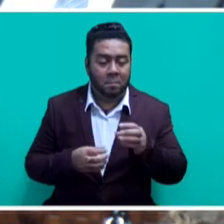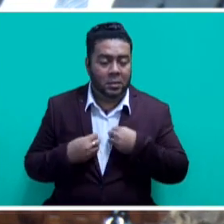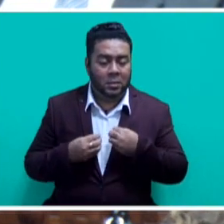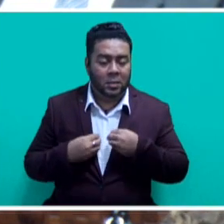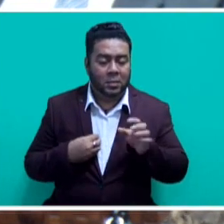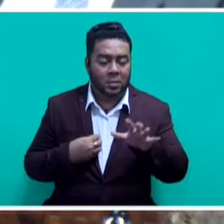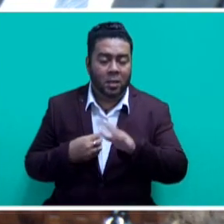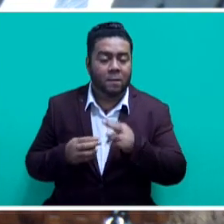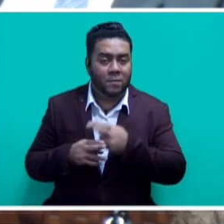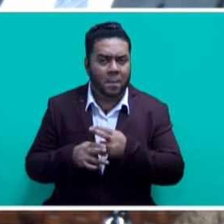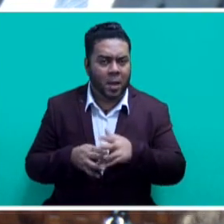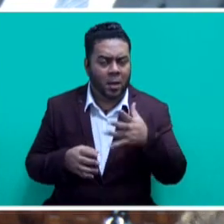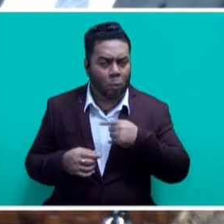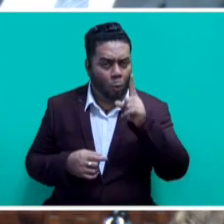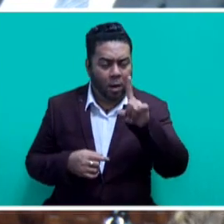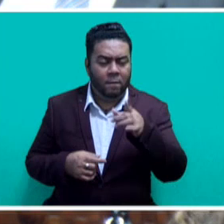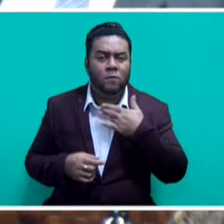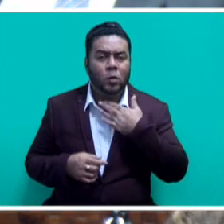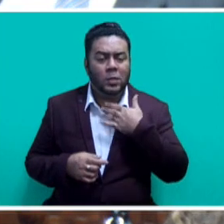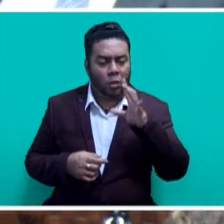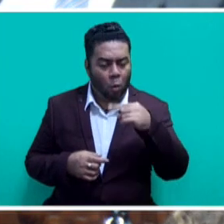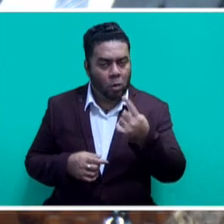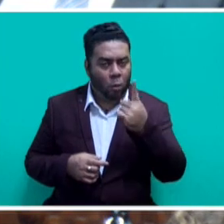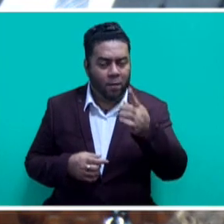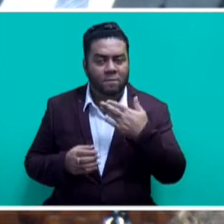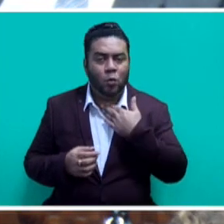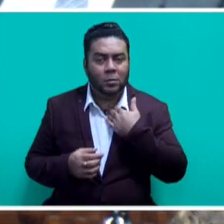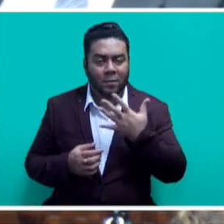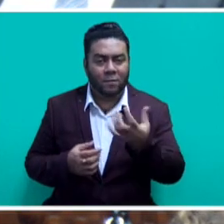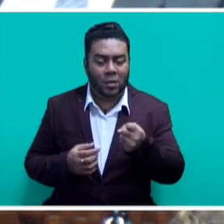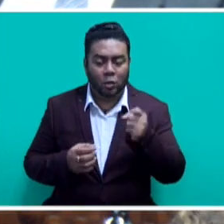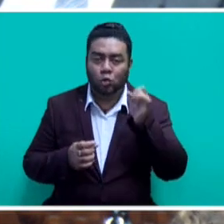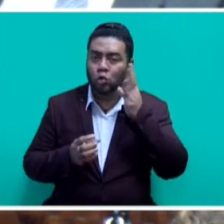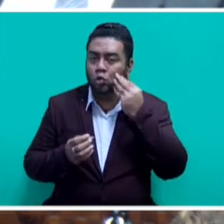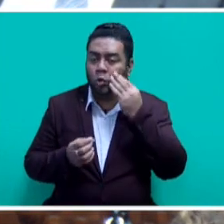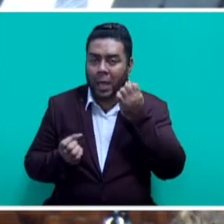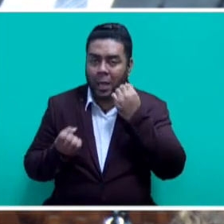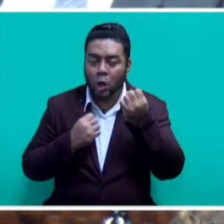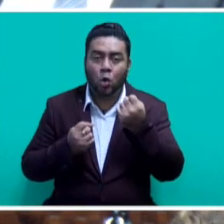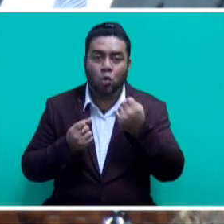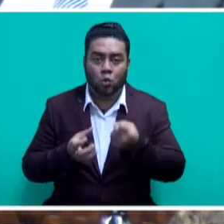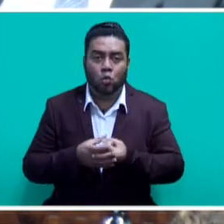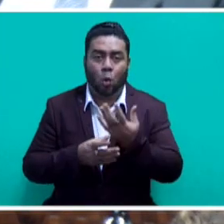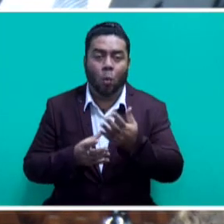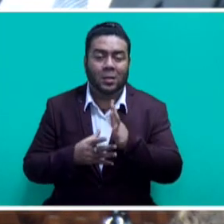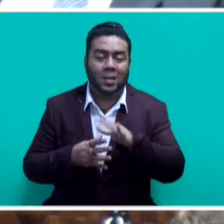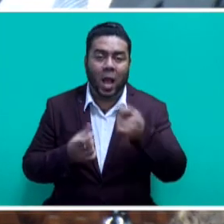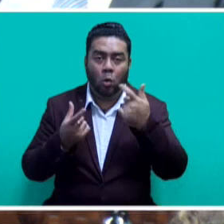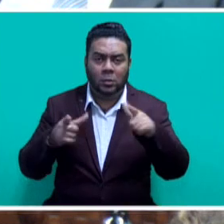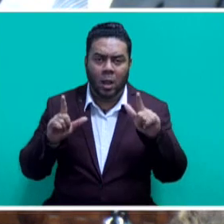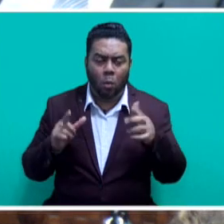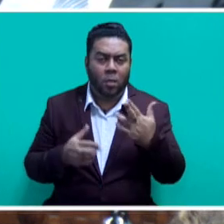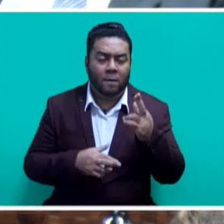previously the farmers had one voice, and the only voice in the sugar industry was the Sugar Cane Growers Council. where the farmers'